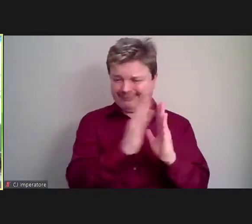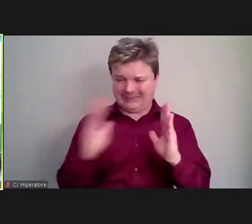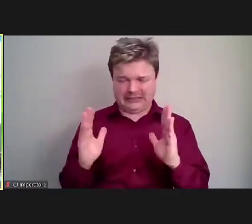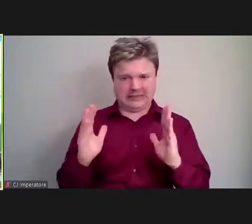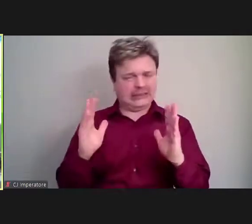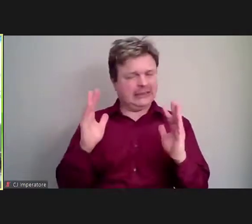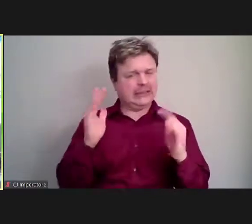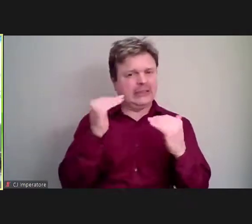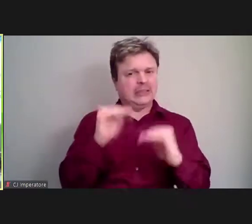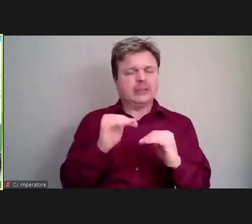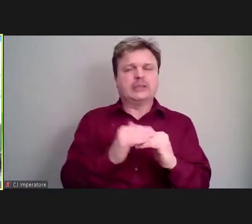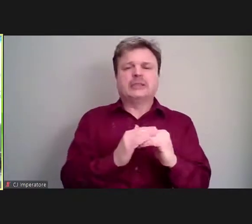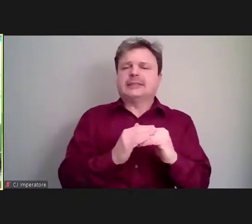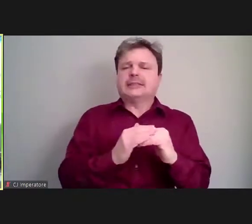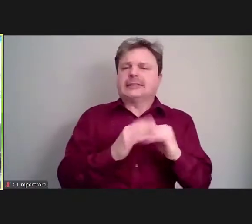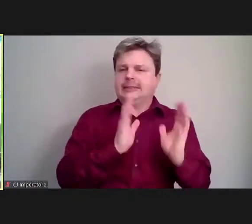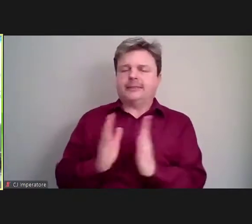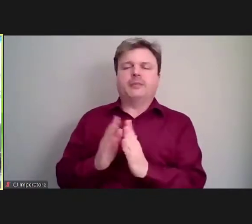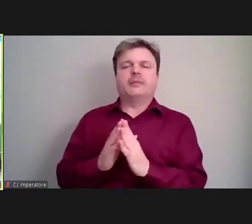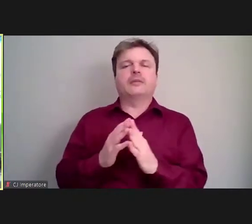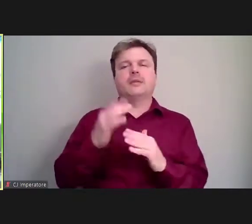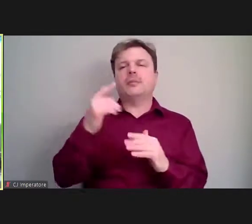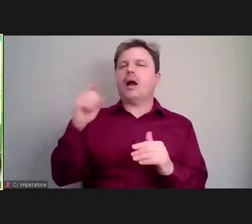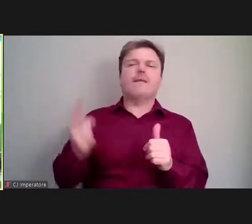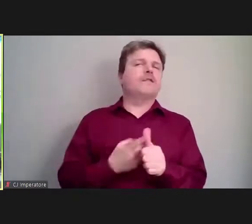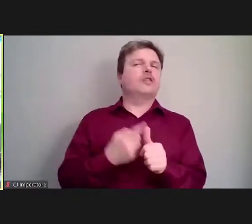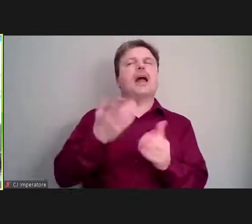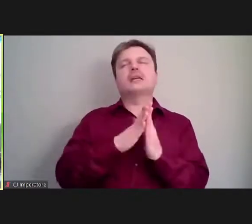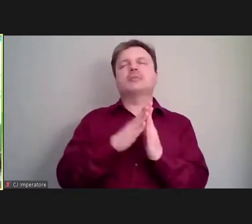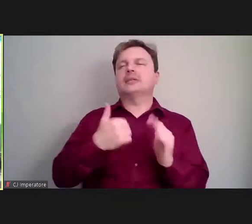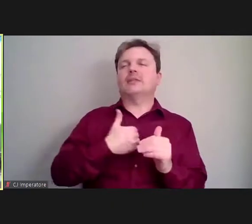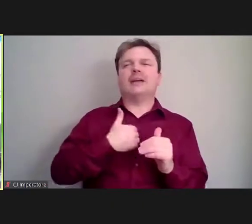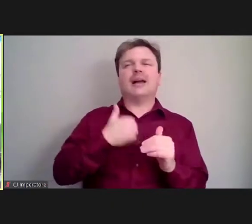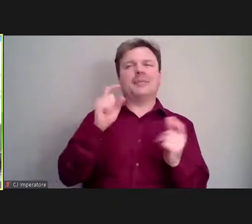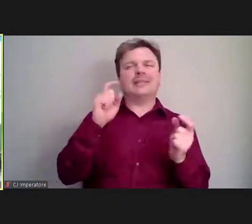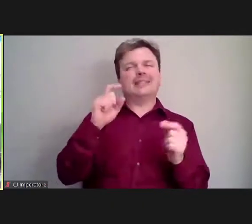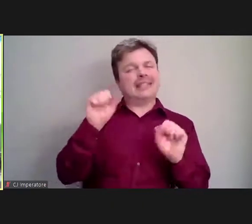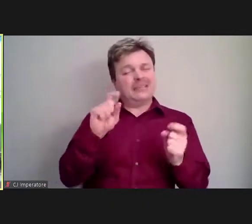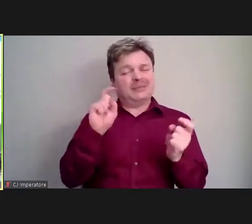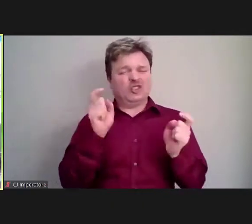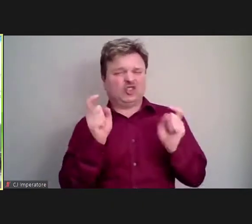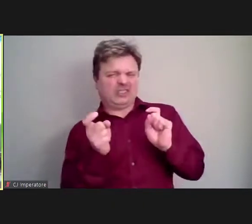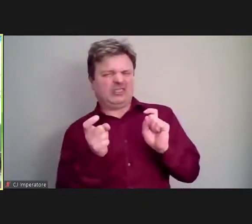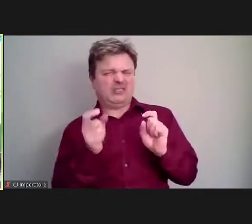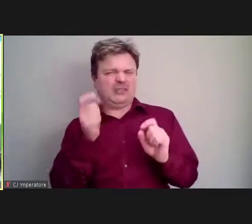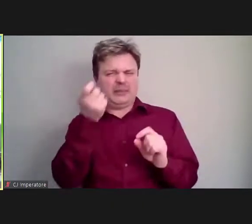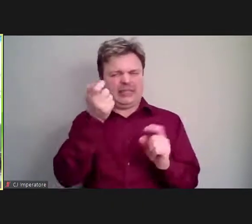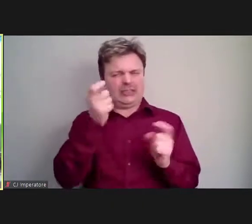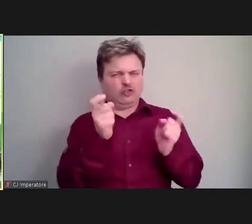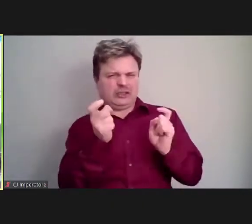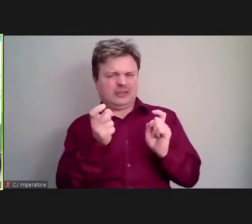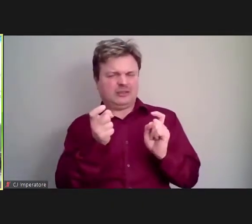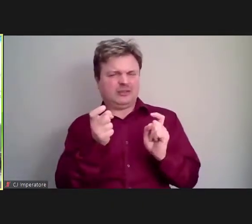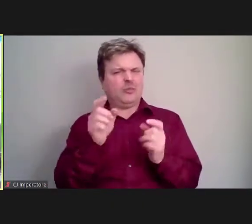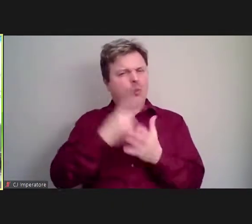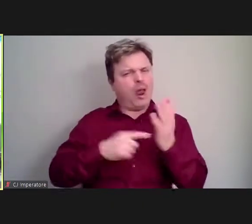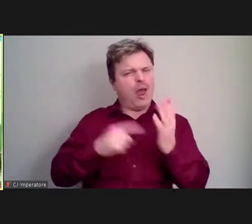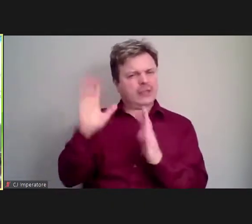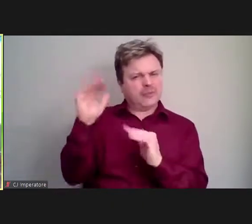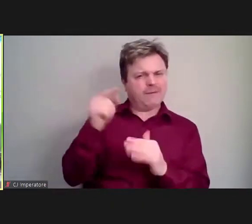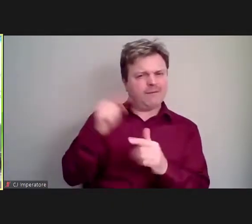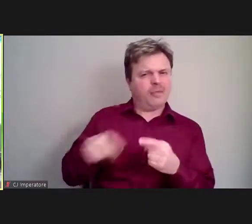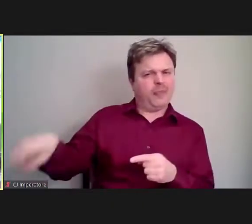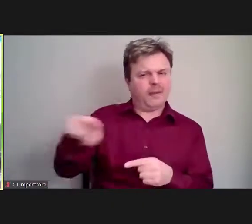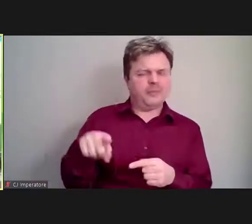ask myself is, how can I adjust expectations? And sometimes that means like just kind of trying to